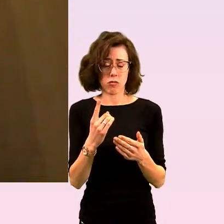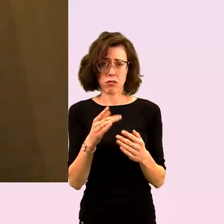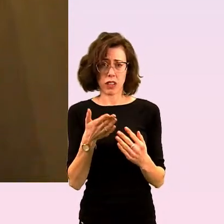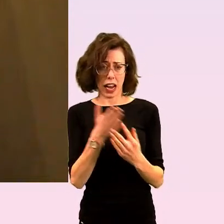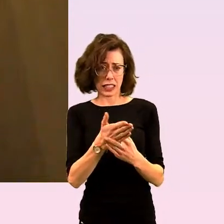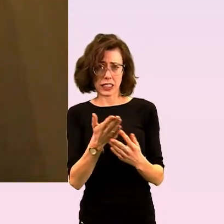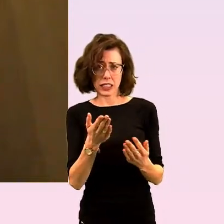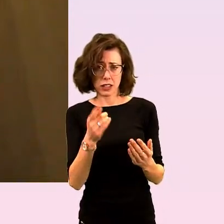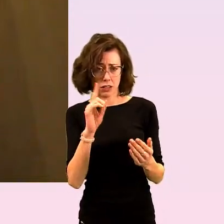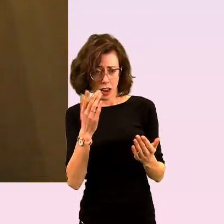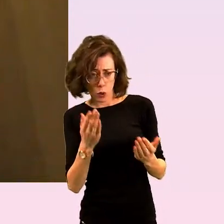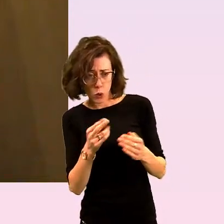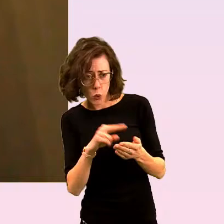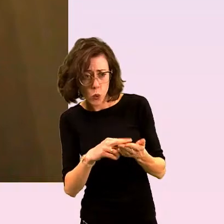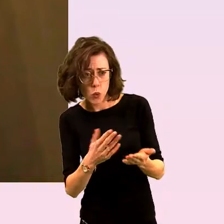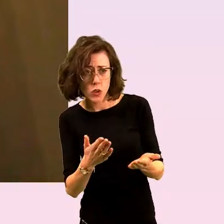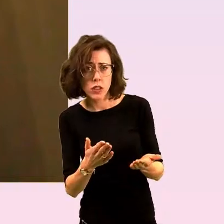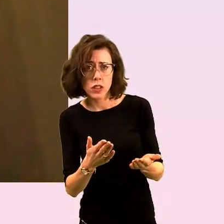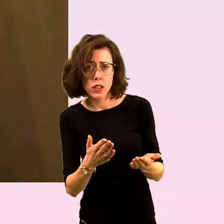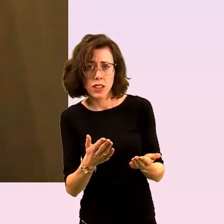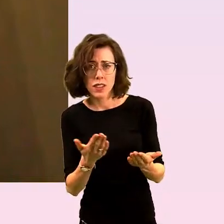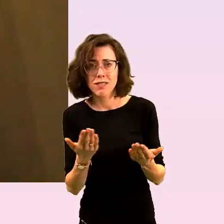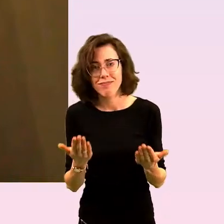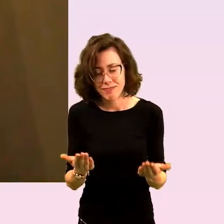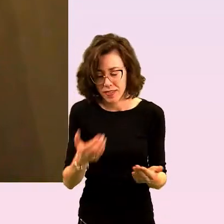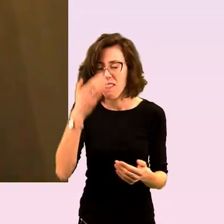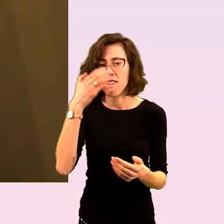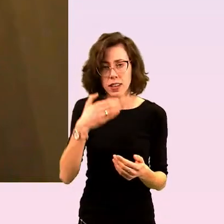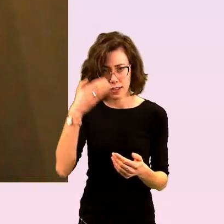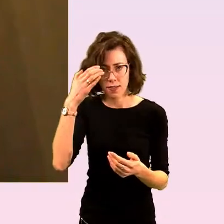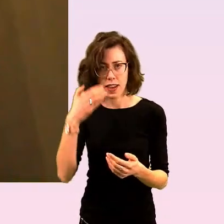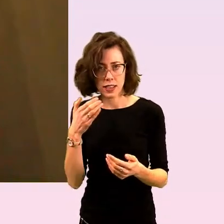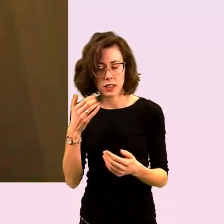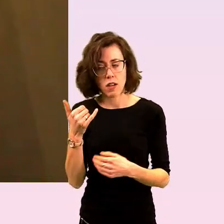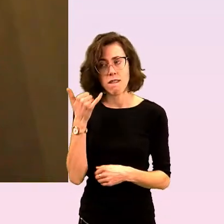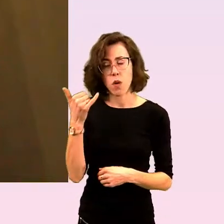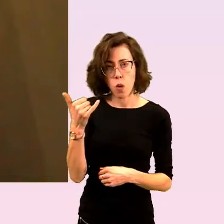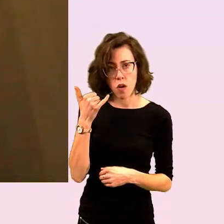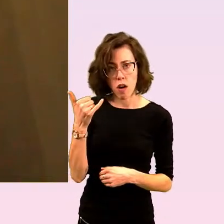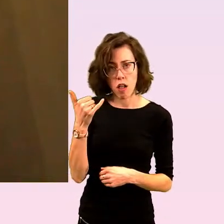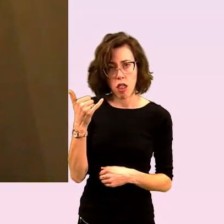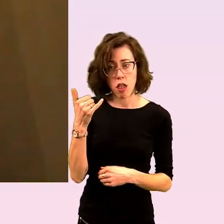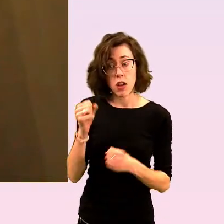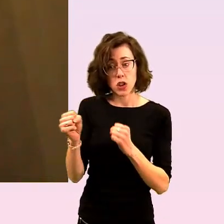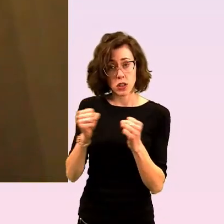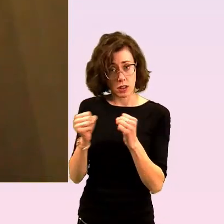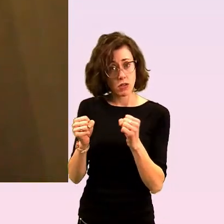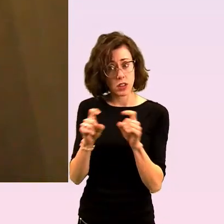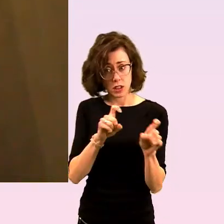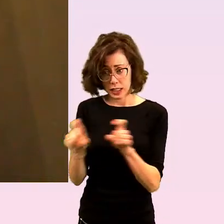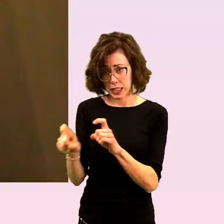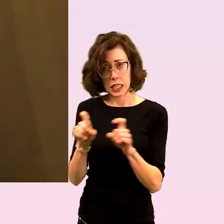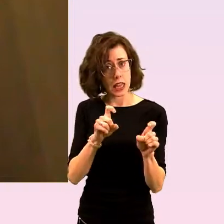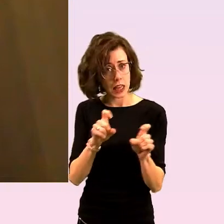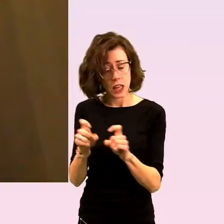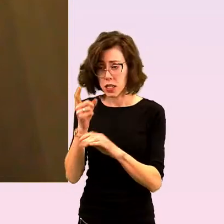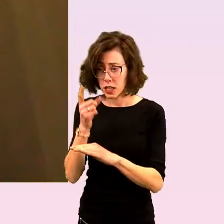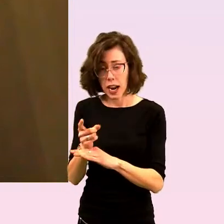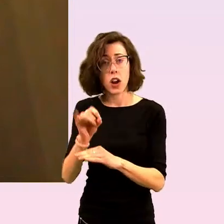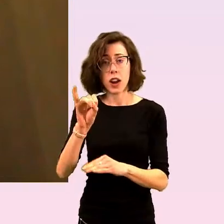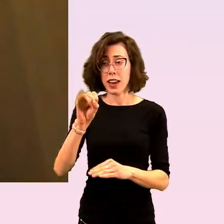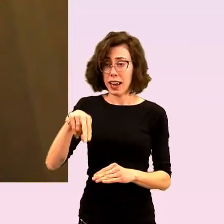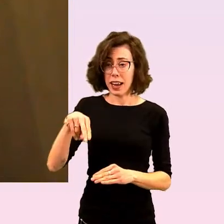the face-to-face, the phone call, those services are still there. Our intro offices, for the most part, are